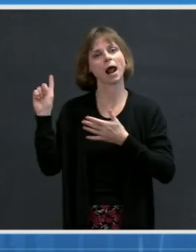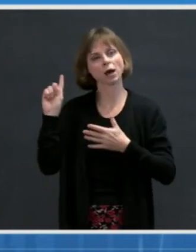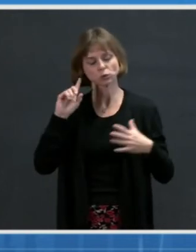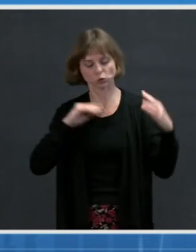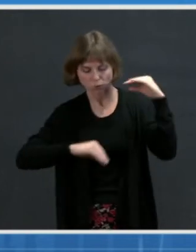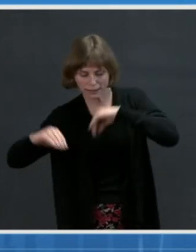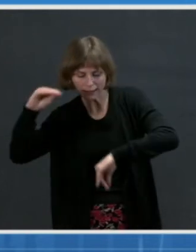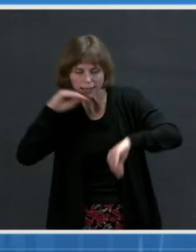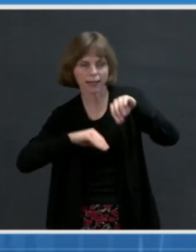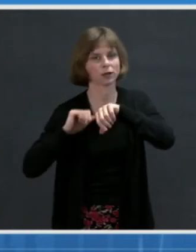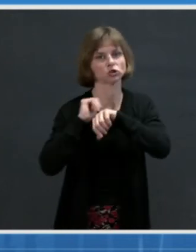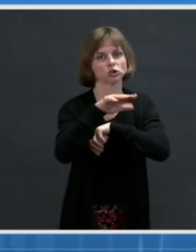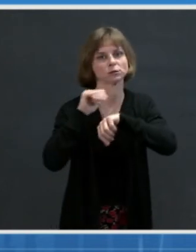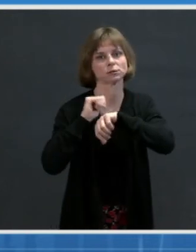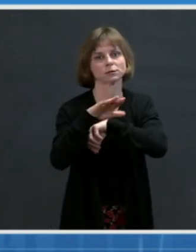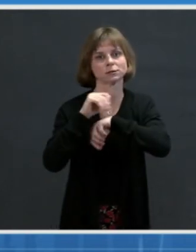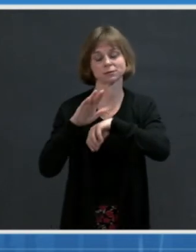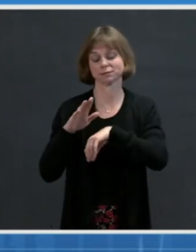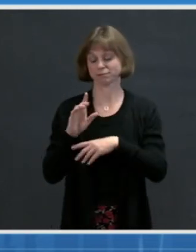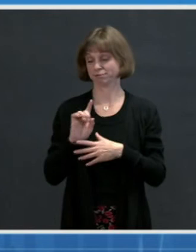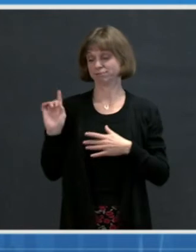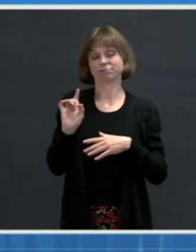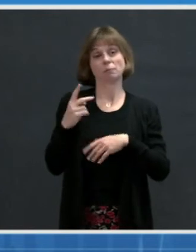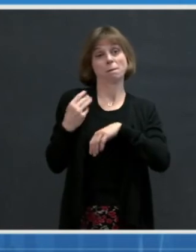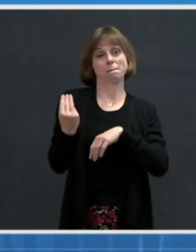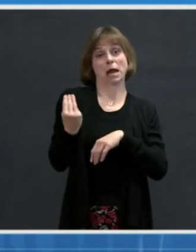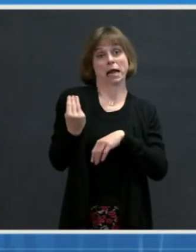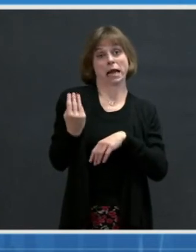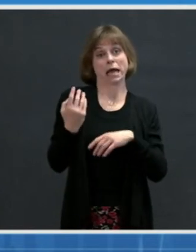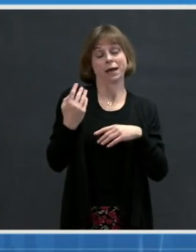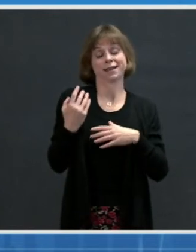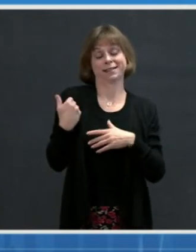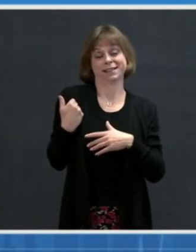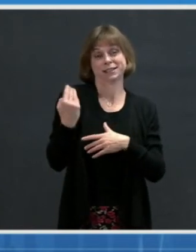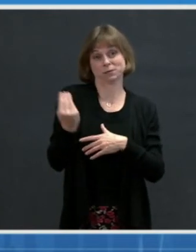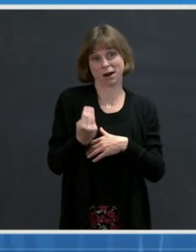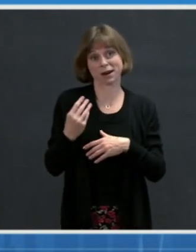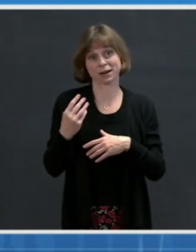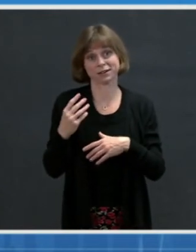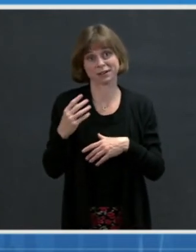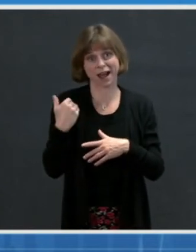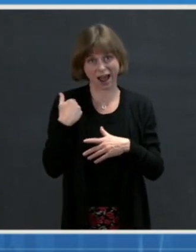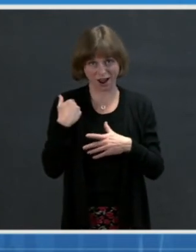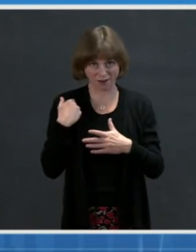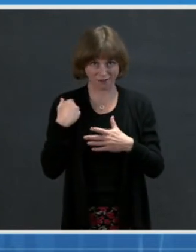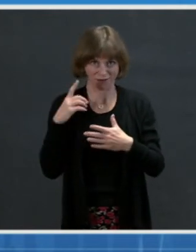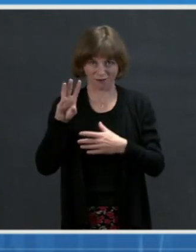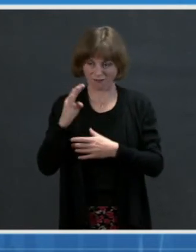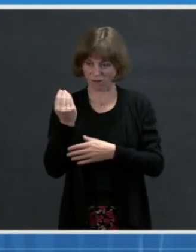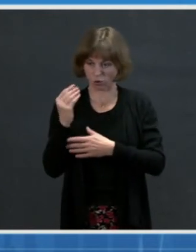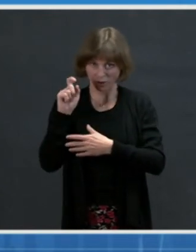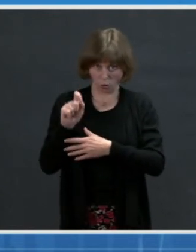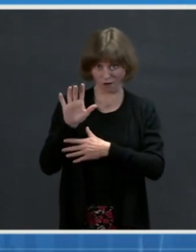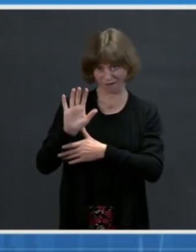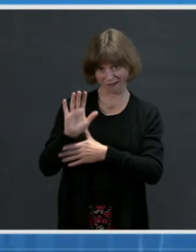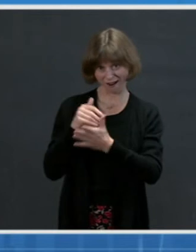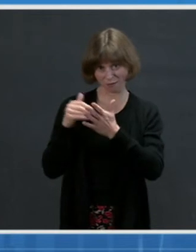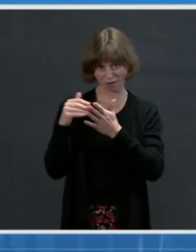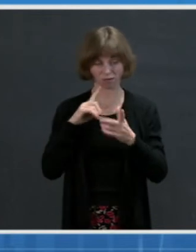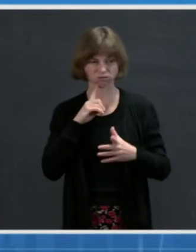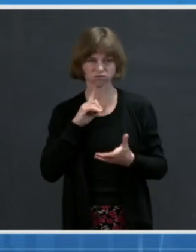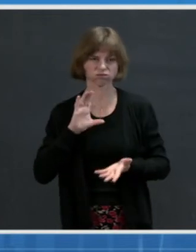ago, 7 million doses were delivered. That, coupled with the 14.5 million doses allocated this week, results in record